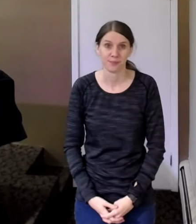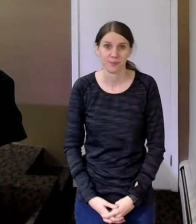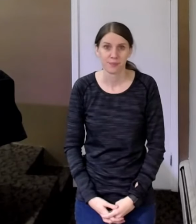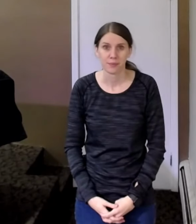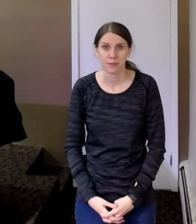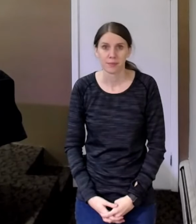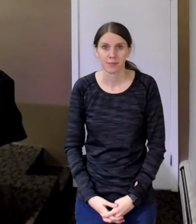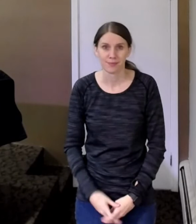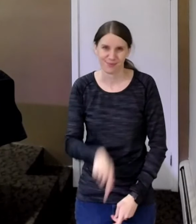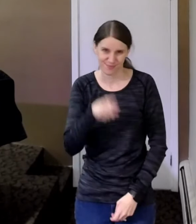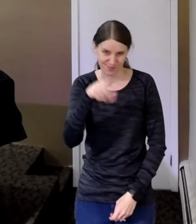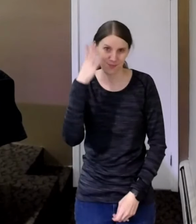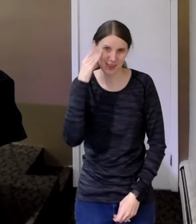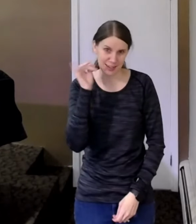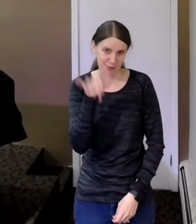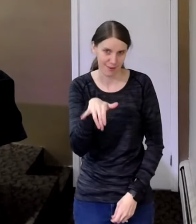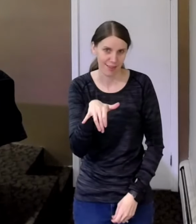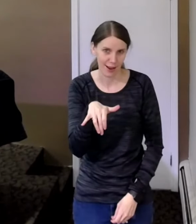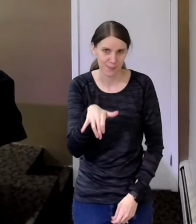You've been there.